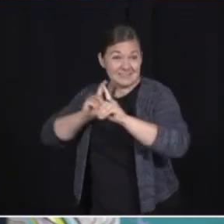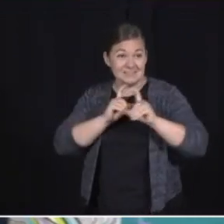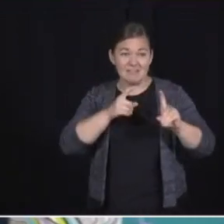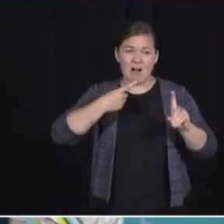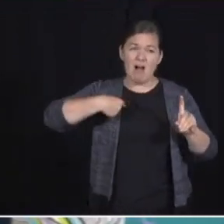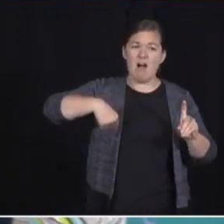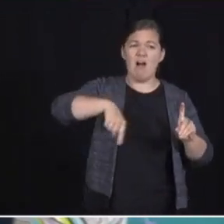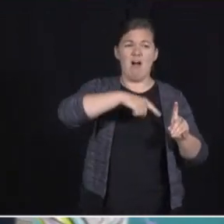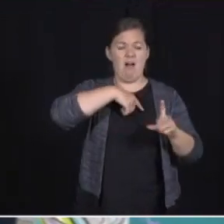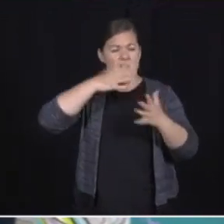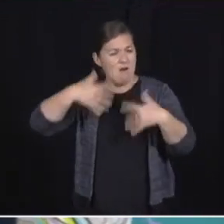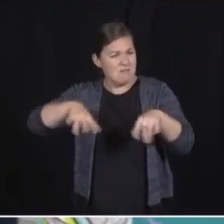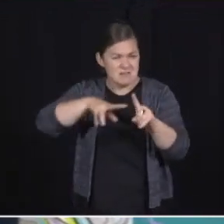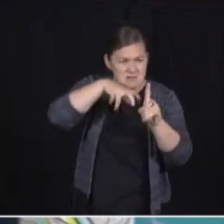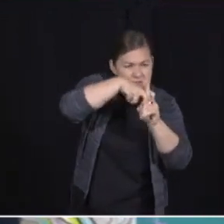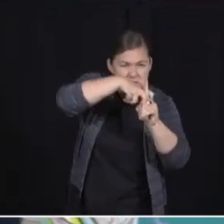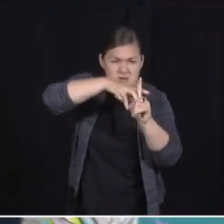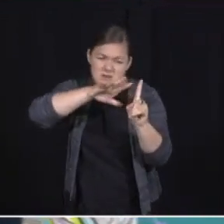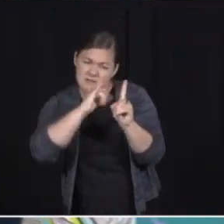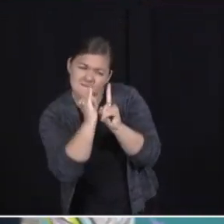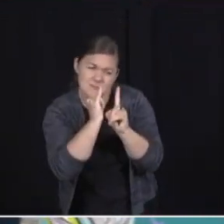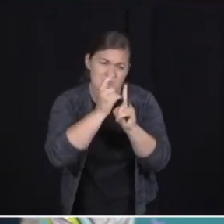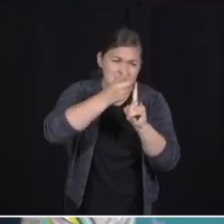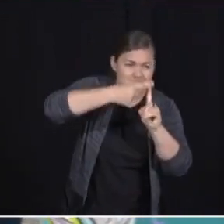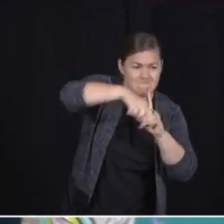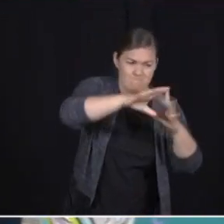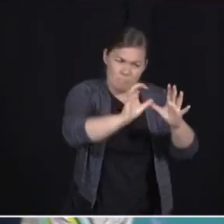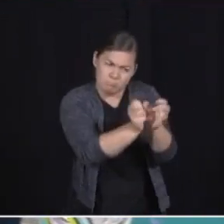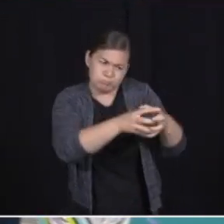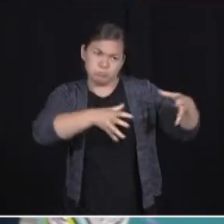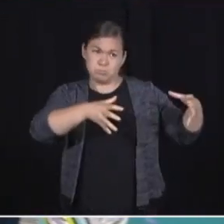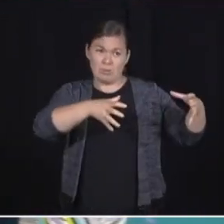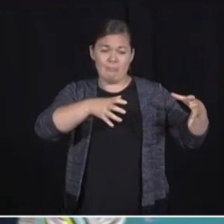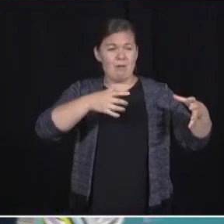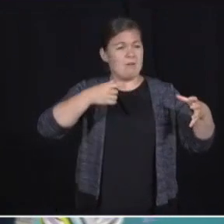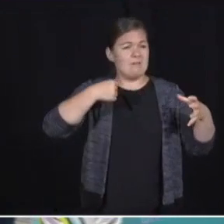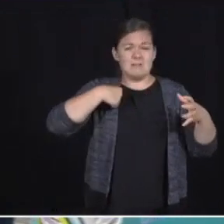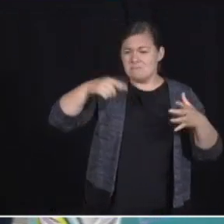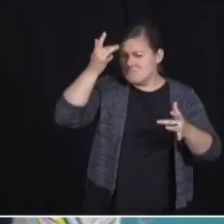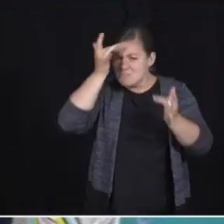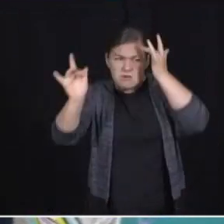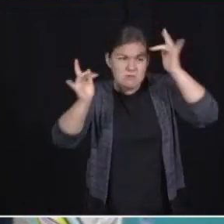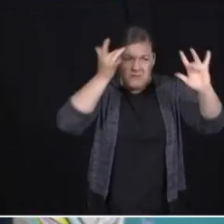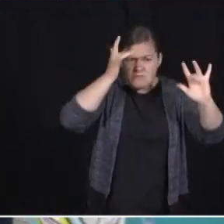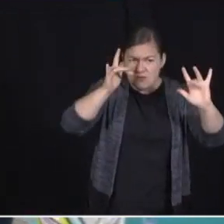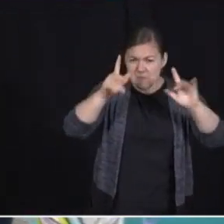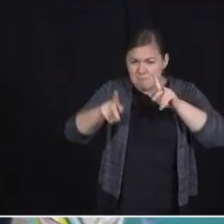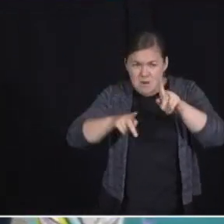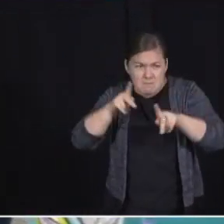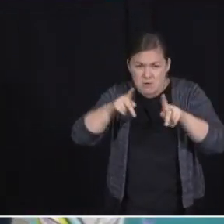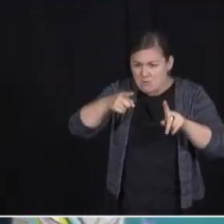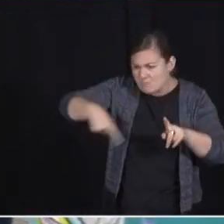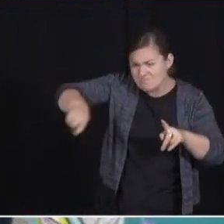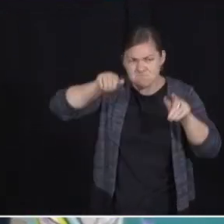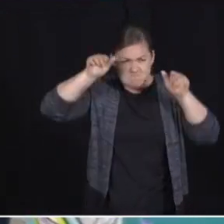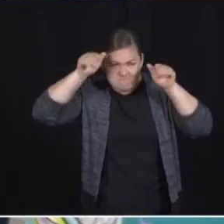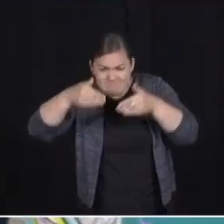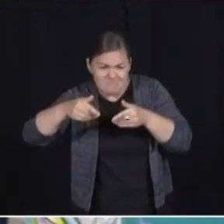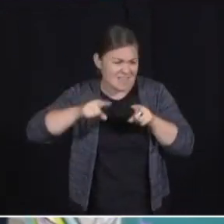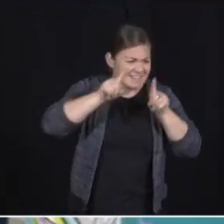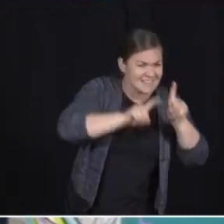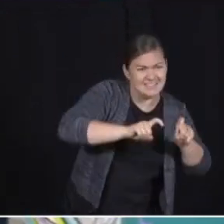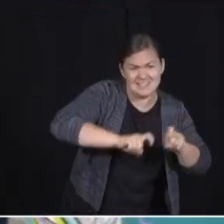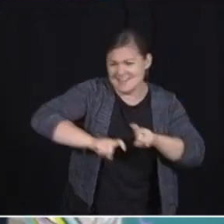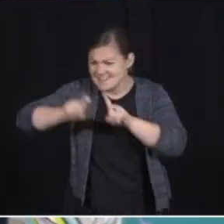brightest minds working on new methods of testing and tracing. They're developing the tools to help defeat this